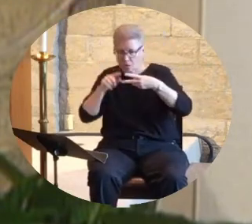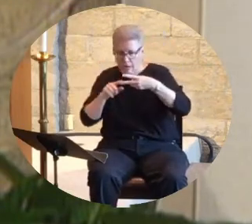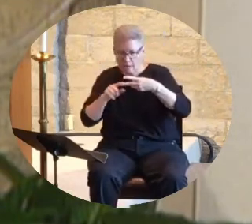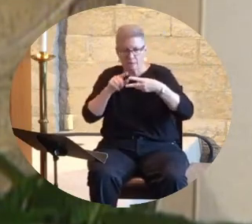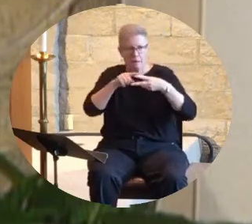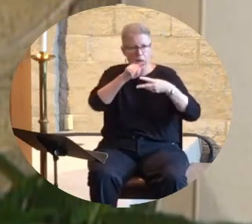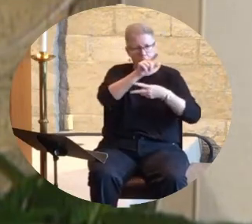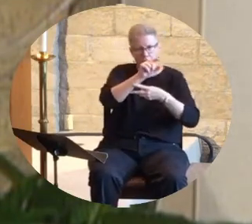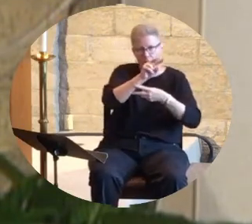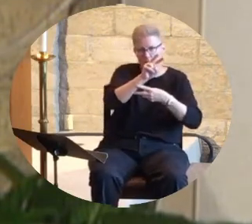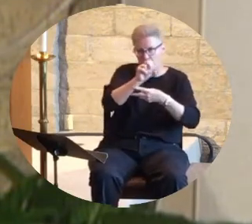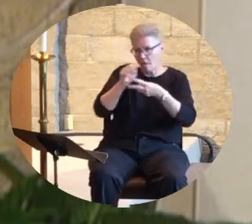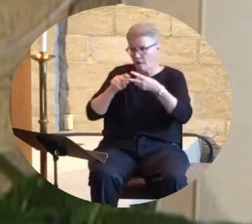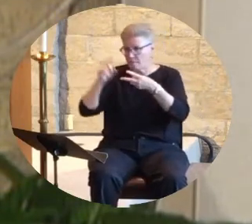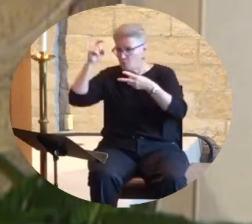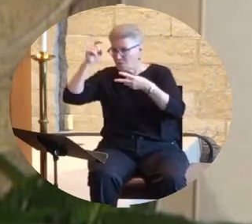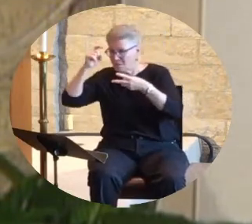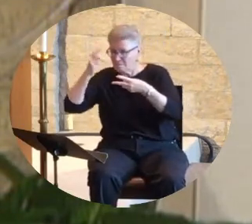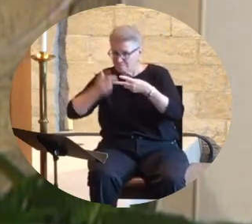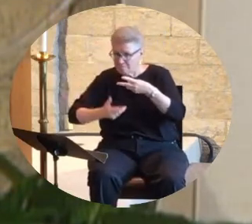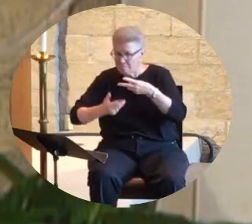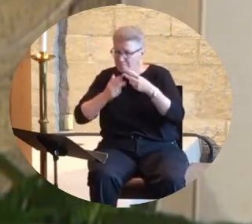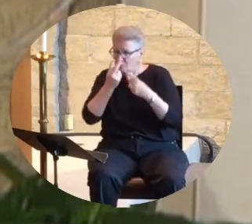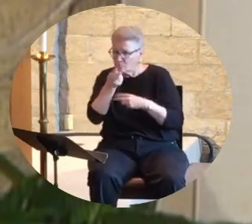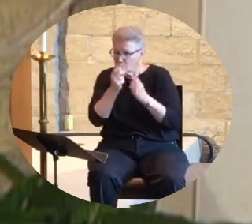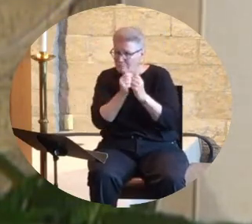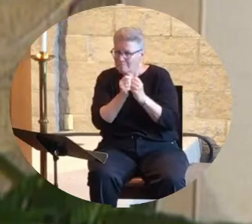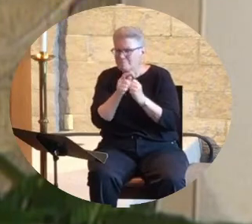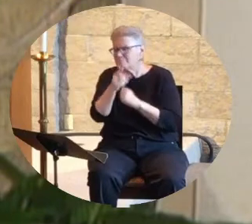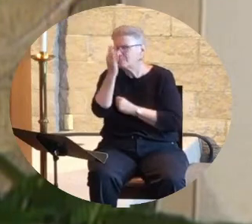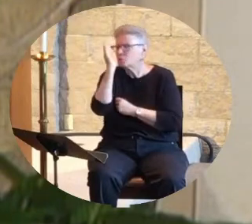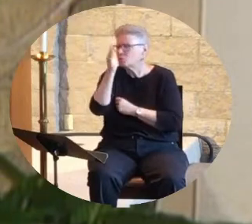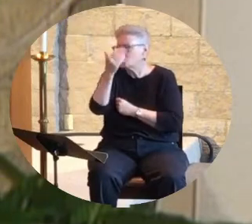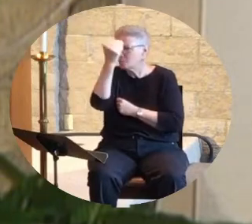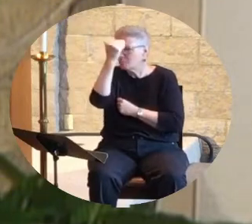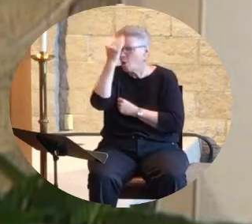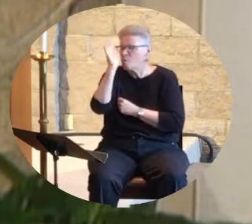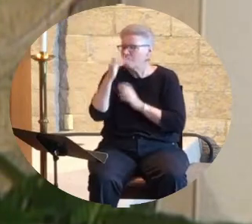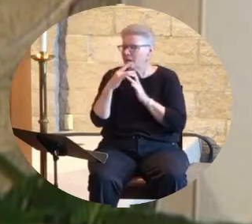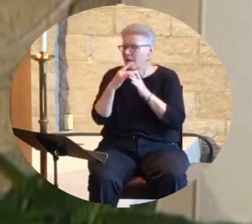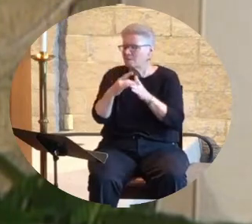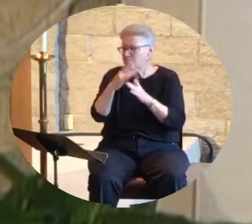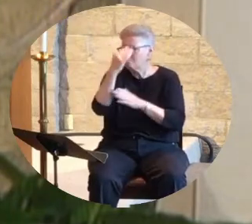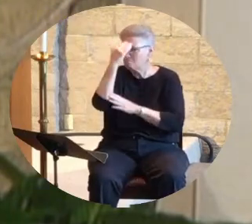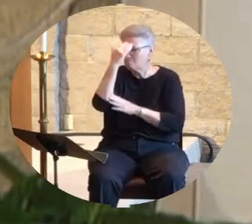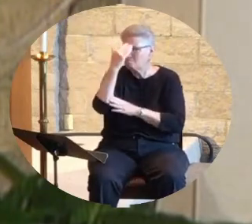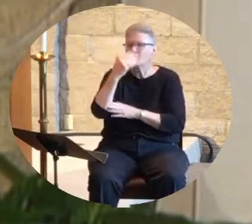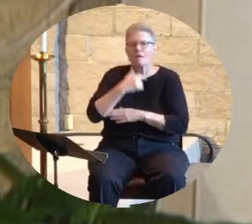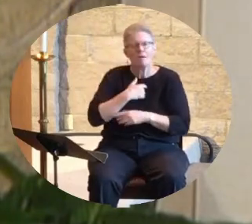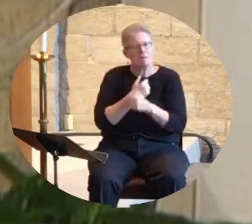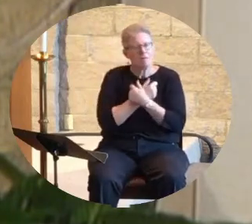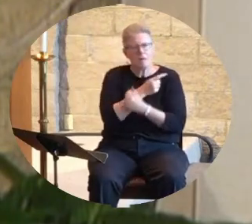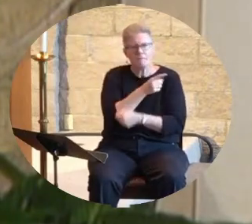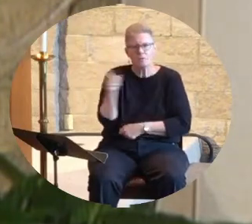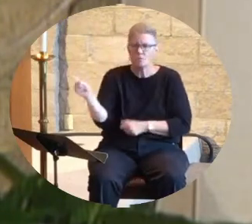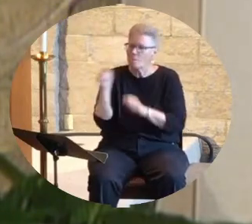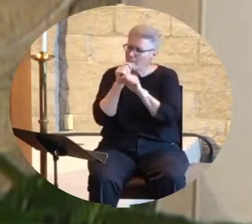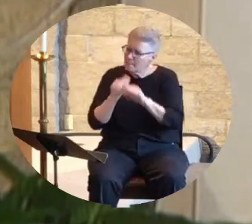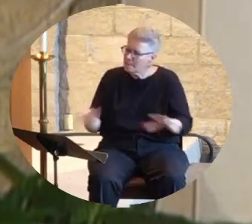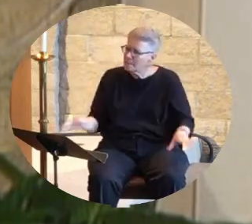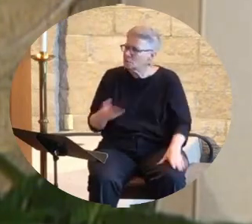know. You'll be guided to. Wow, I love you. I bless you. I behold the living presence of the divine within